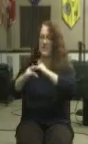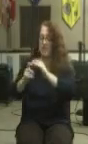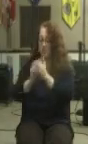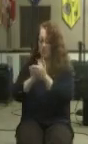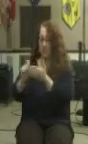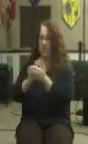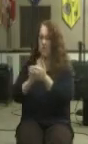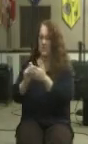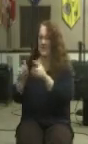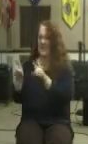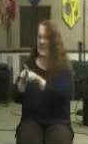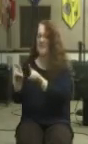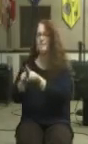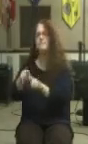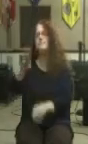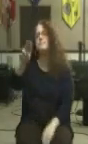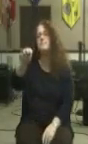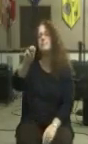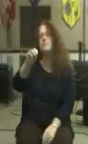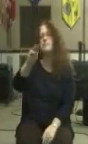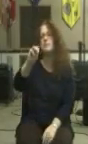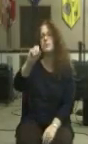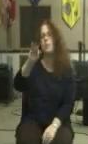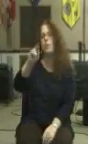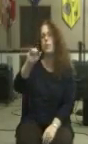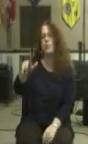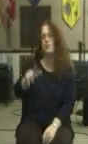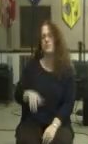Jesus' foot, she was written as a memorial.